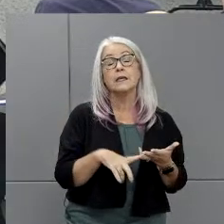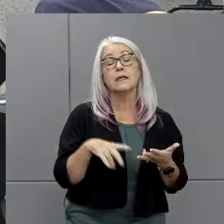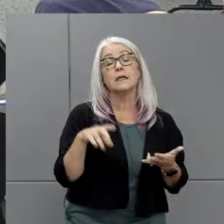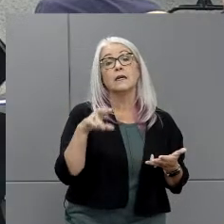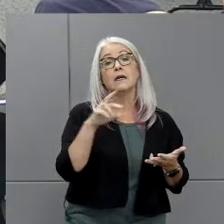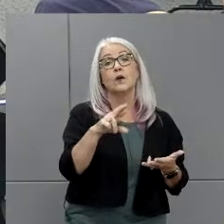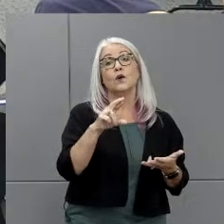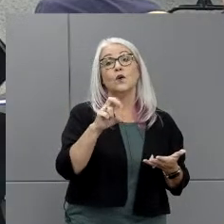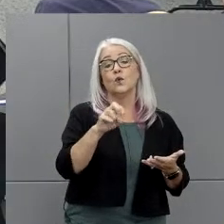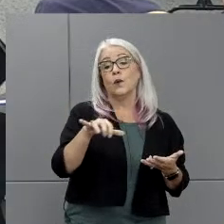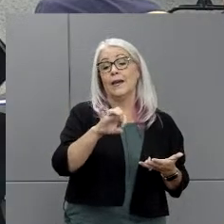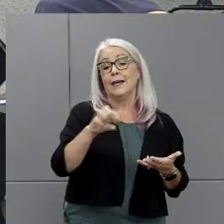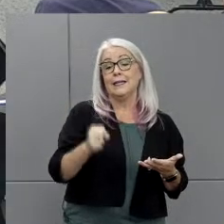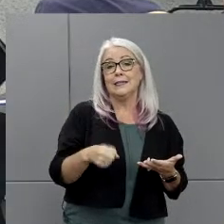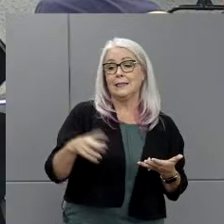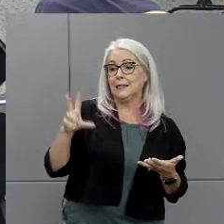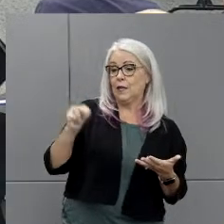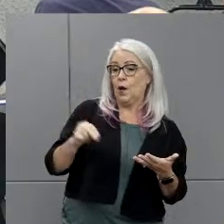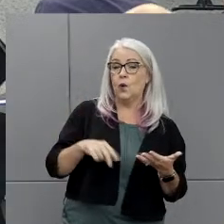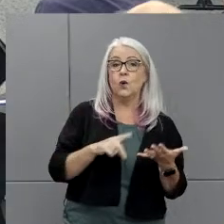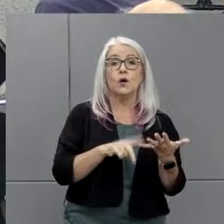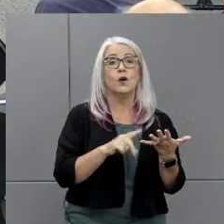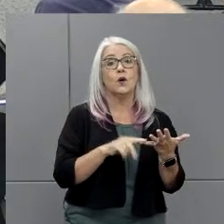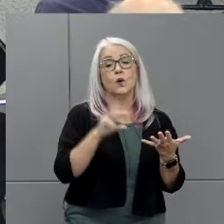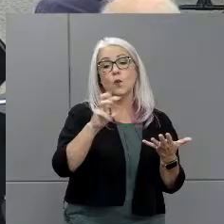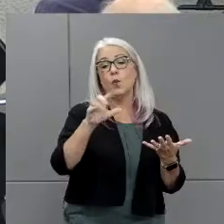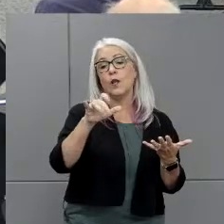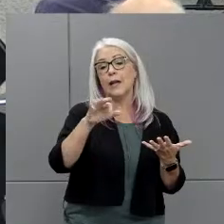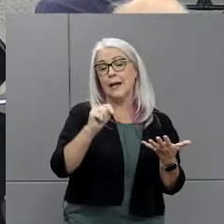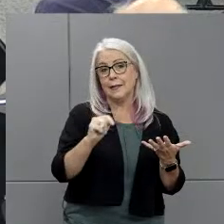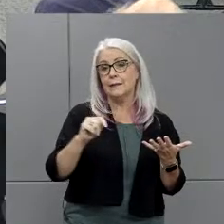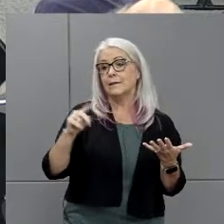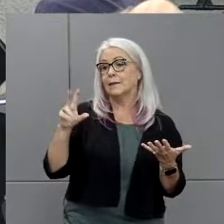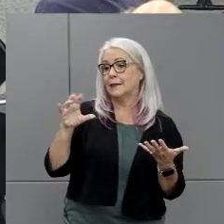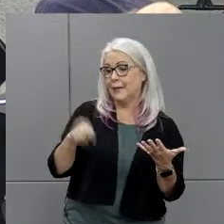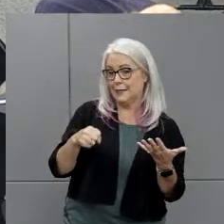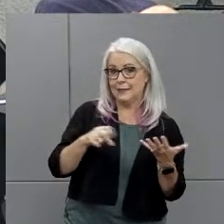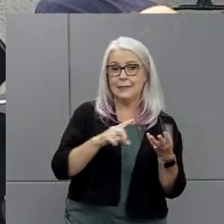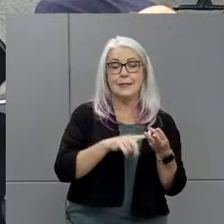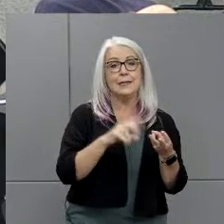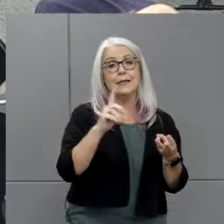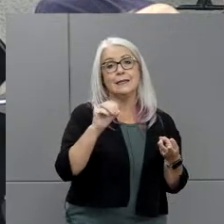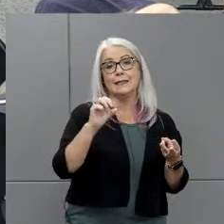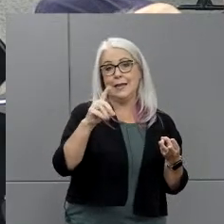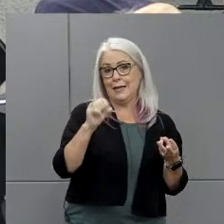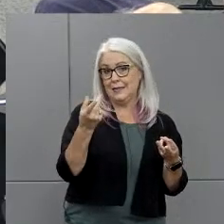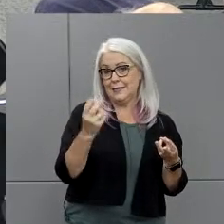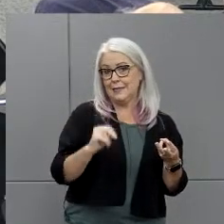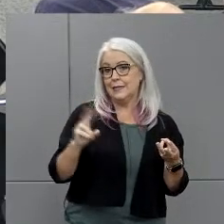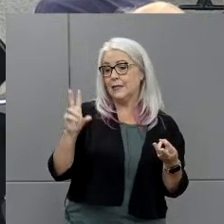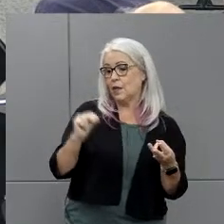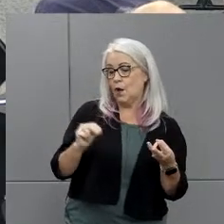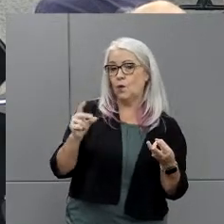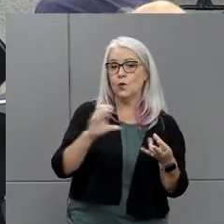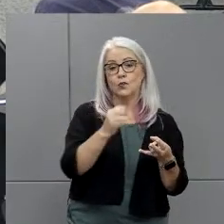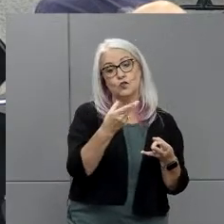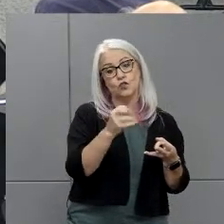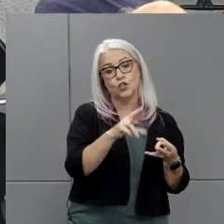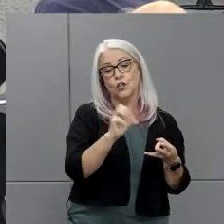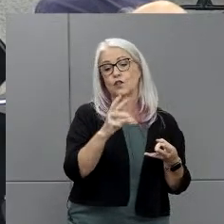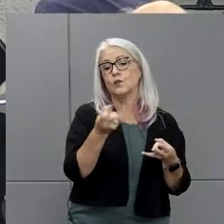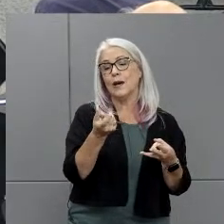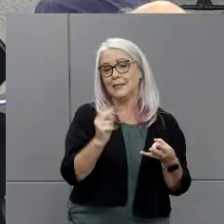Trustee Reyes. No. Trustee Wolcott. Yes. Trustee Dotson. No. Chair